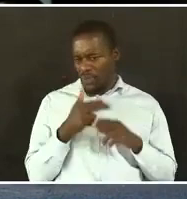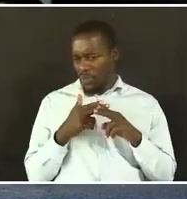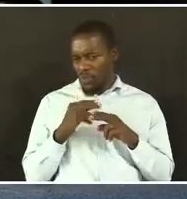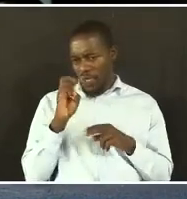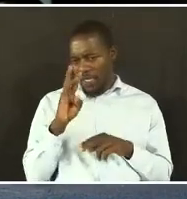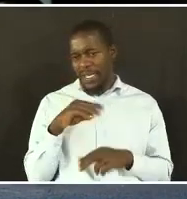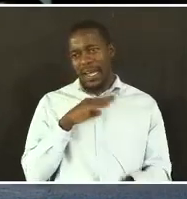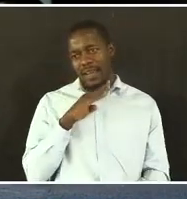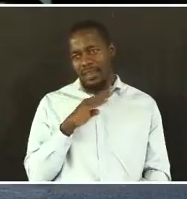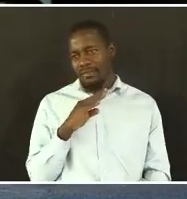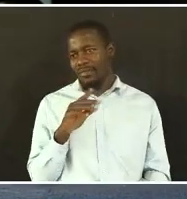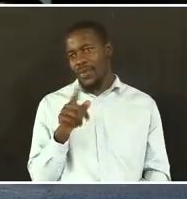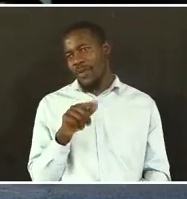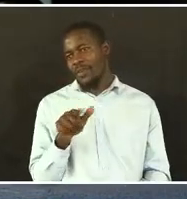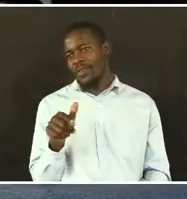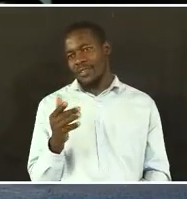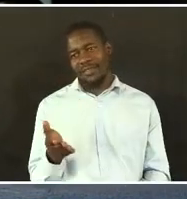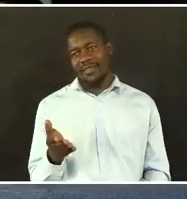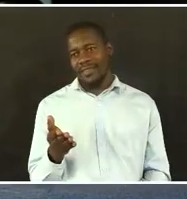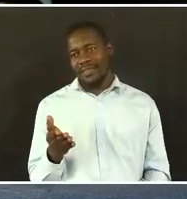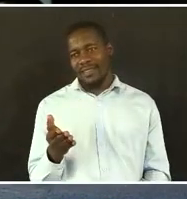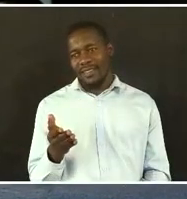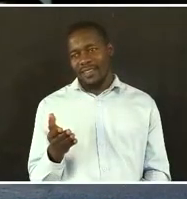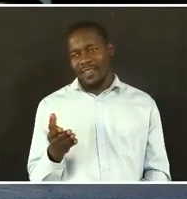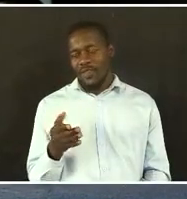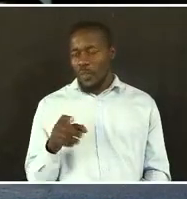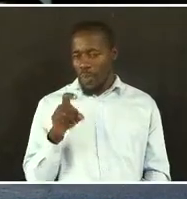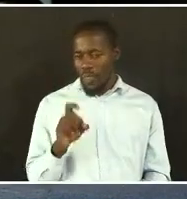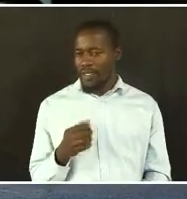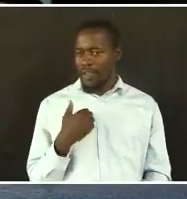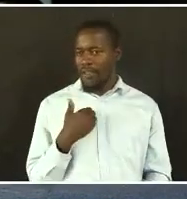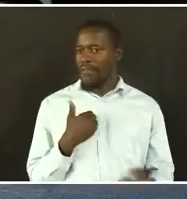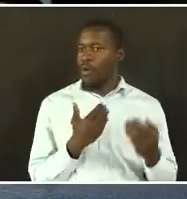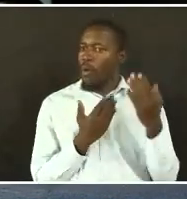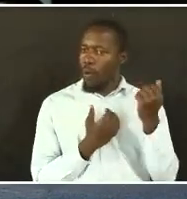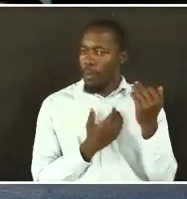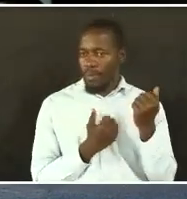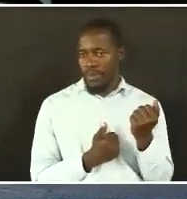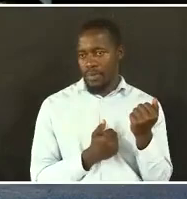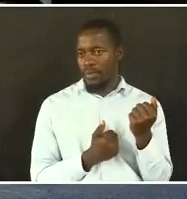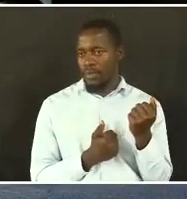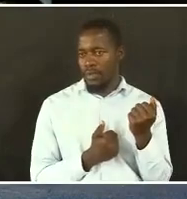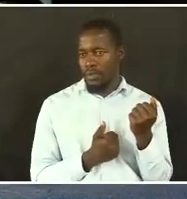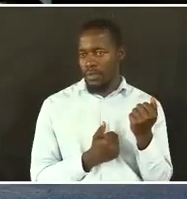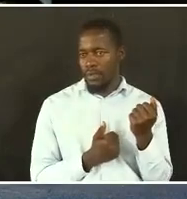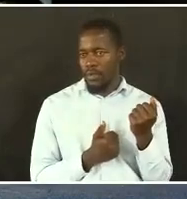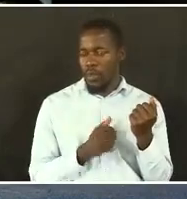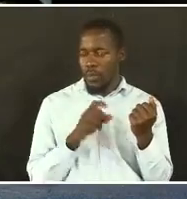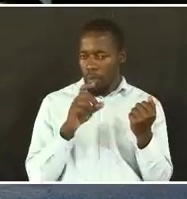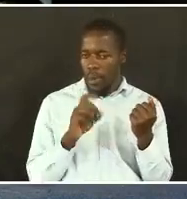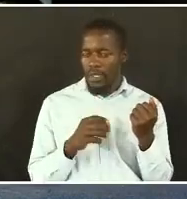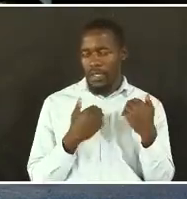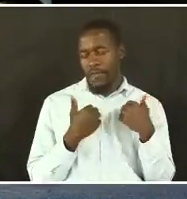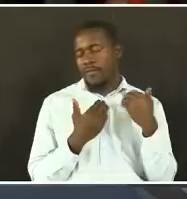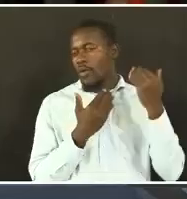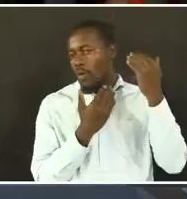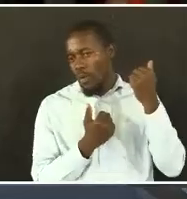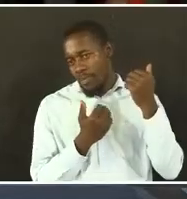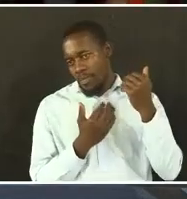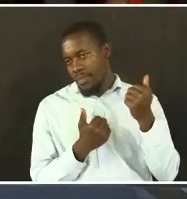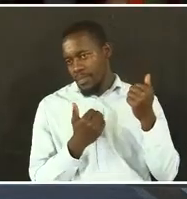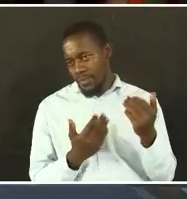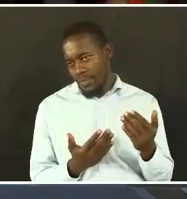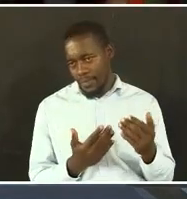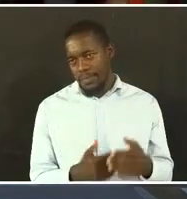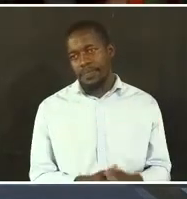morning in the sermon, that bit of the story that our preacher was saying that wasn't mentioned in the Bible,